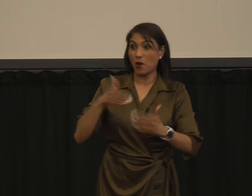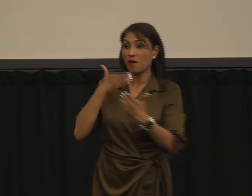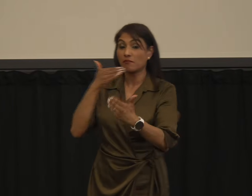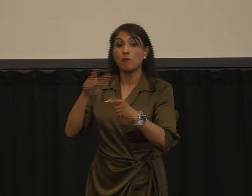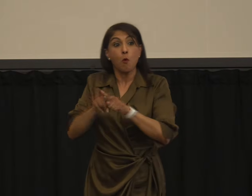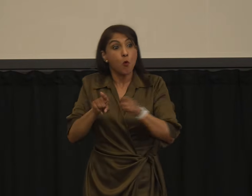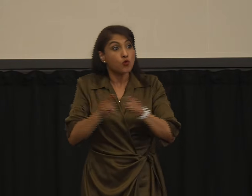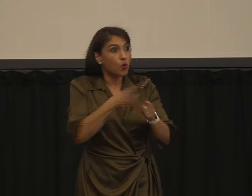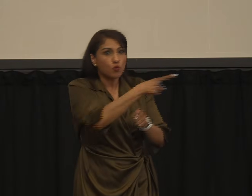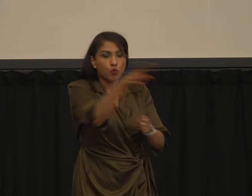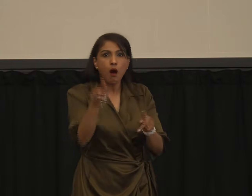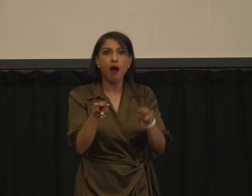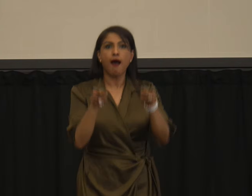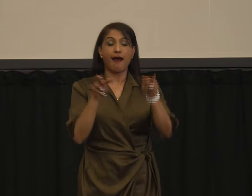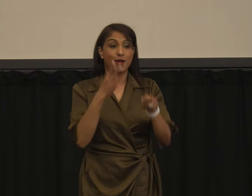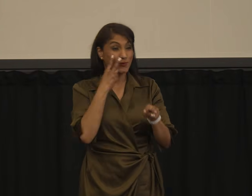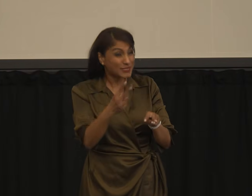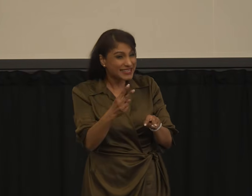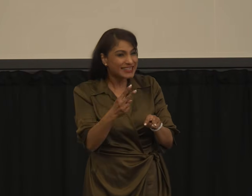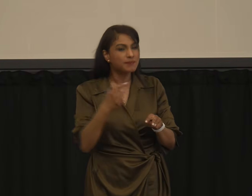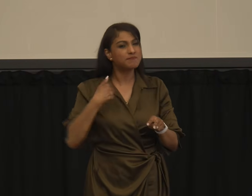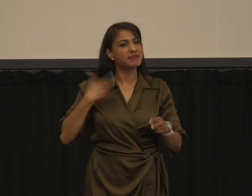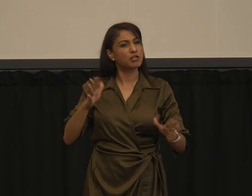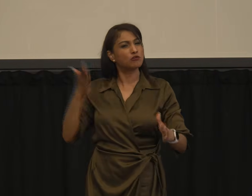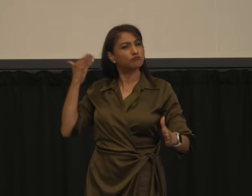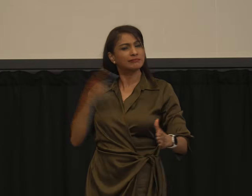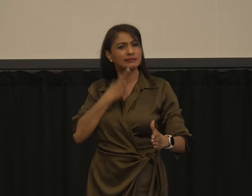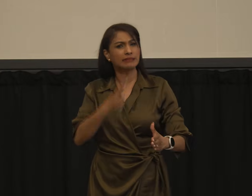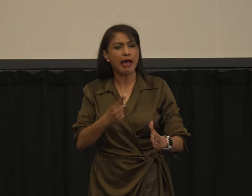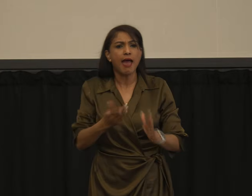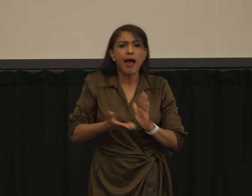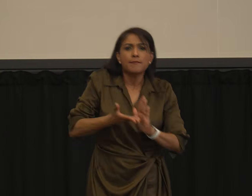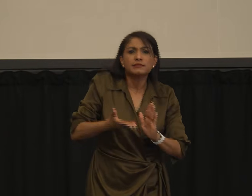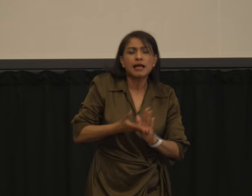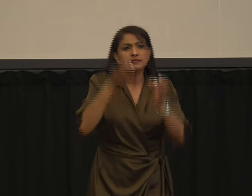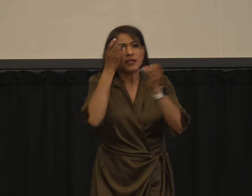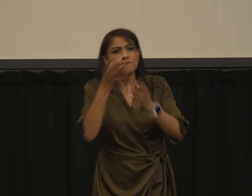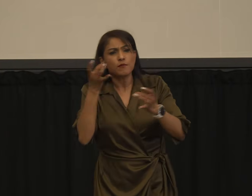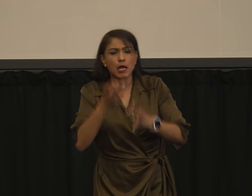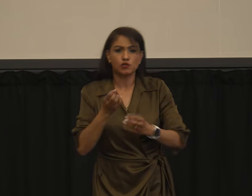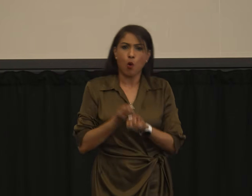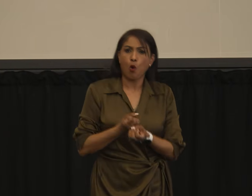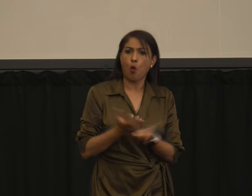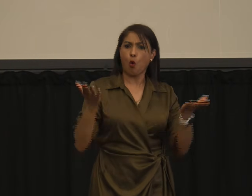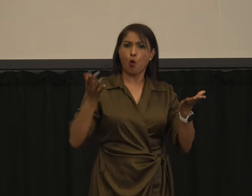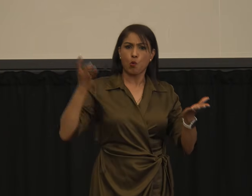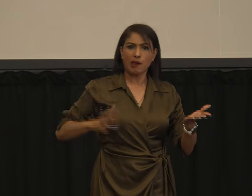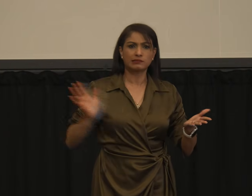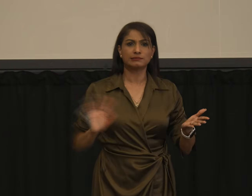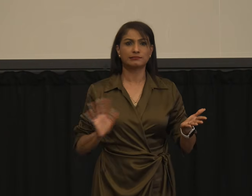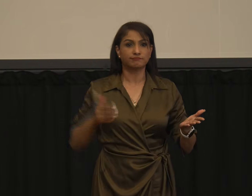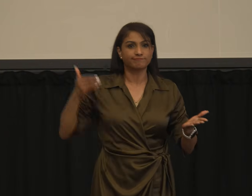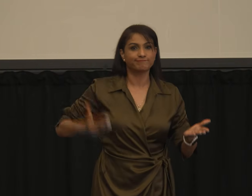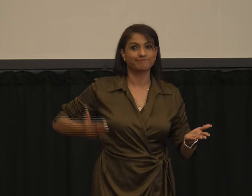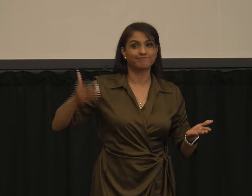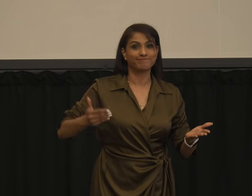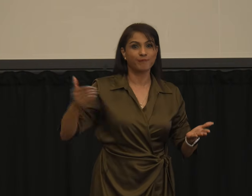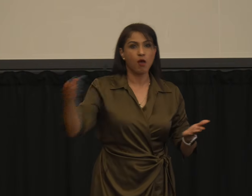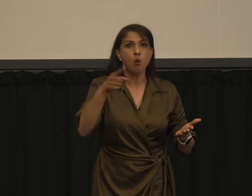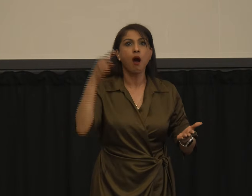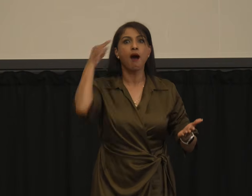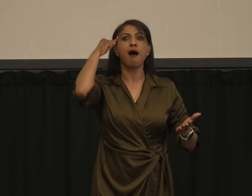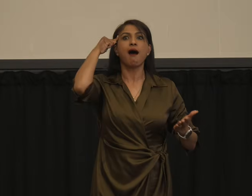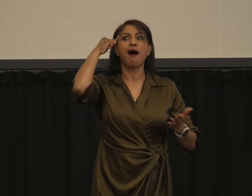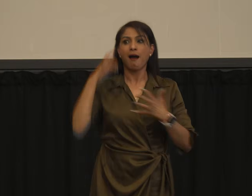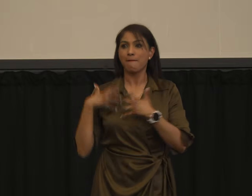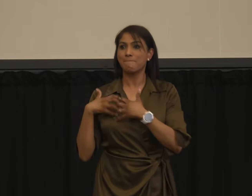makes life so much easier for us for today. And as you can now see, as I've mentioned, there's information out there. This is not